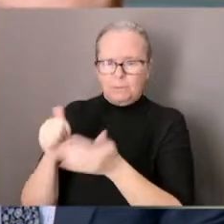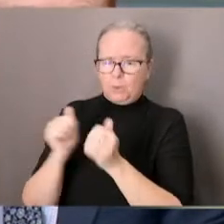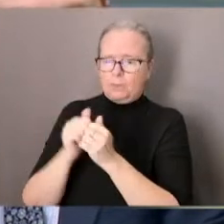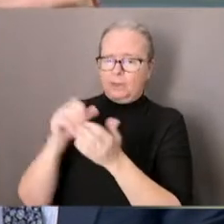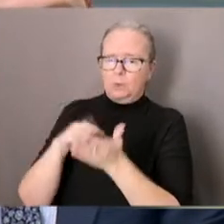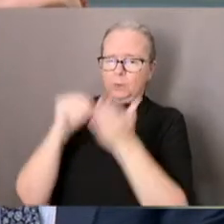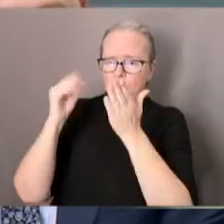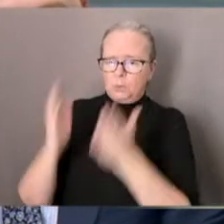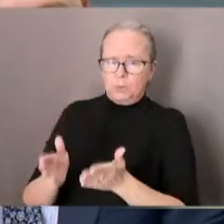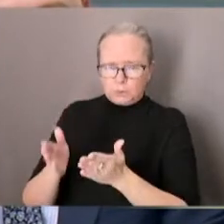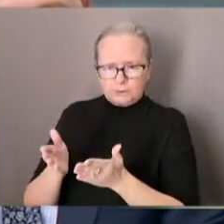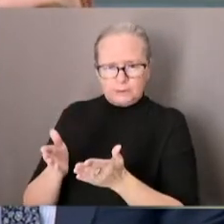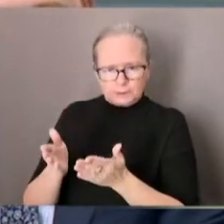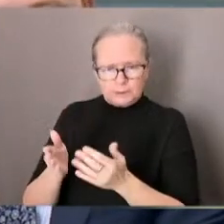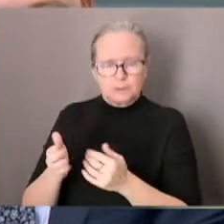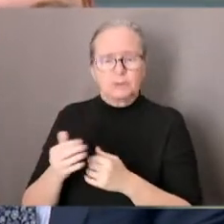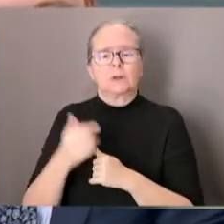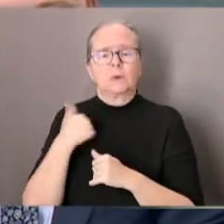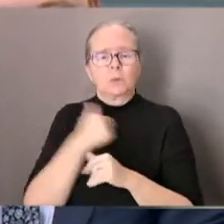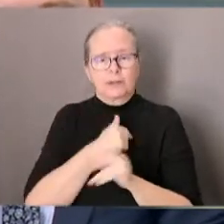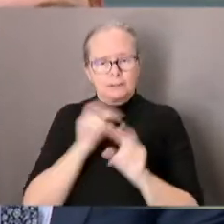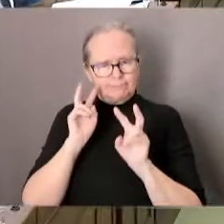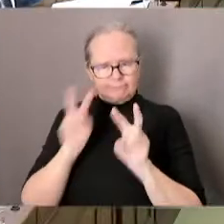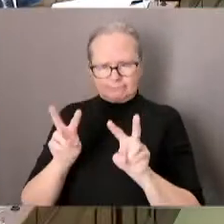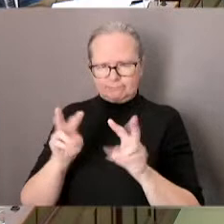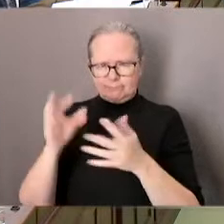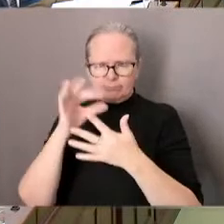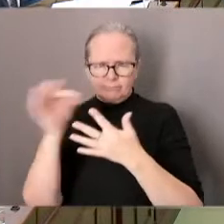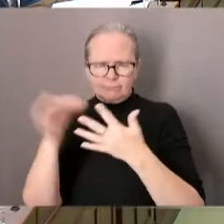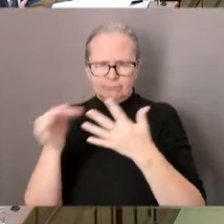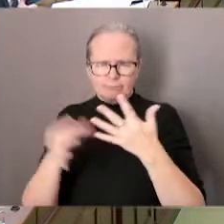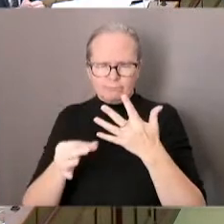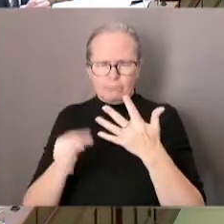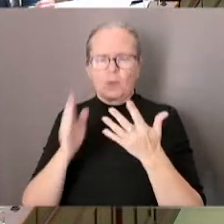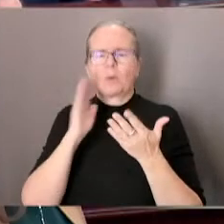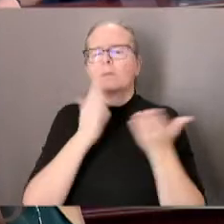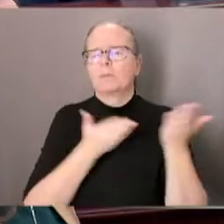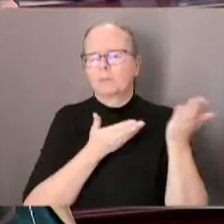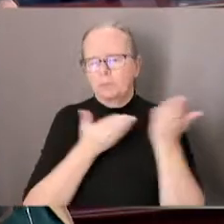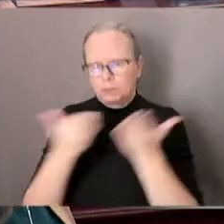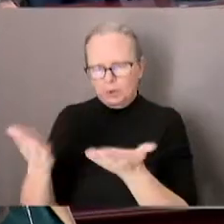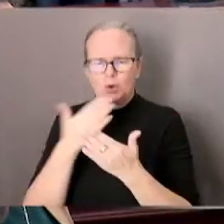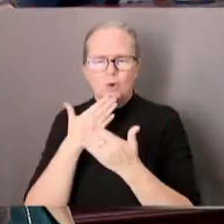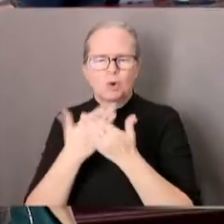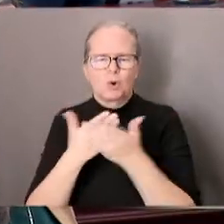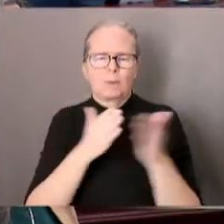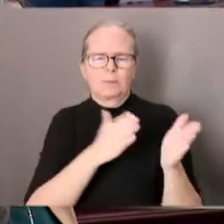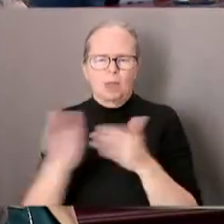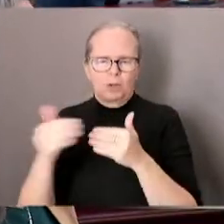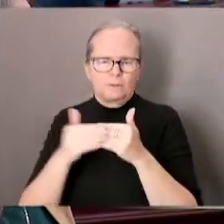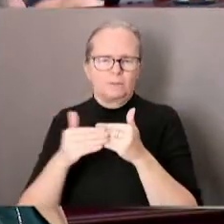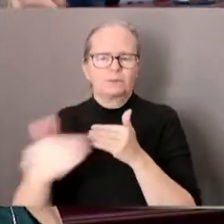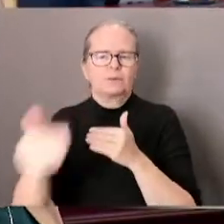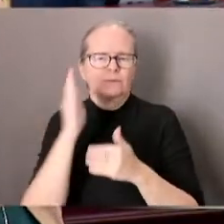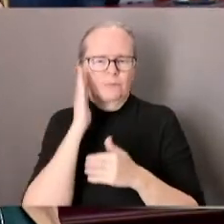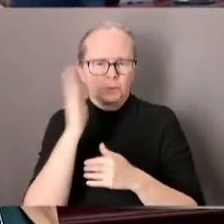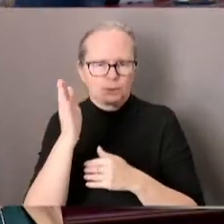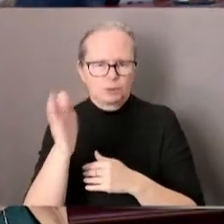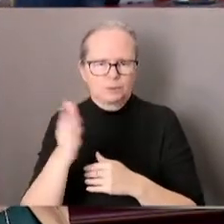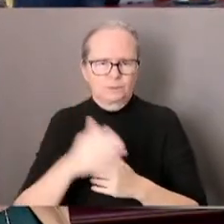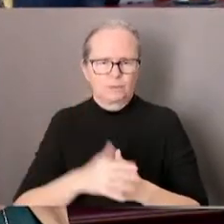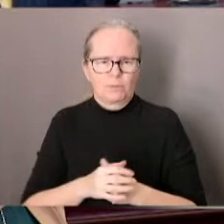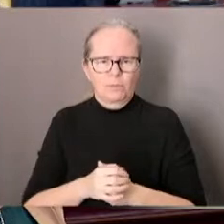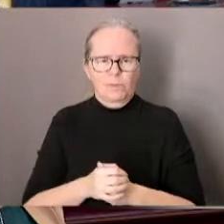options and we'll bring forward some thoughtful plans in the future Mr The Honorable member well Mr Speaker given that